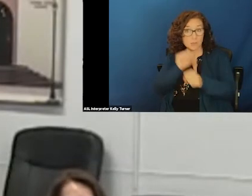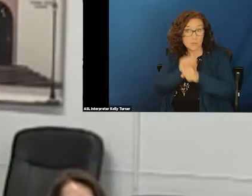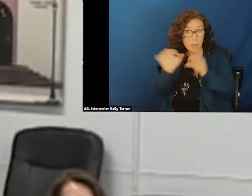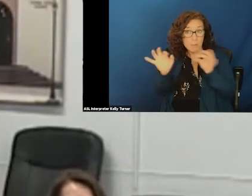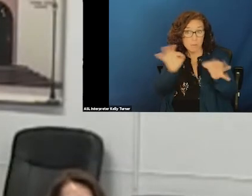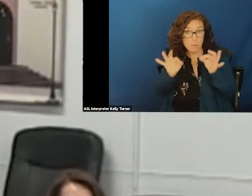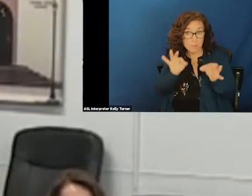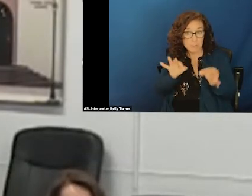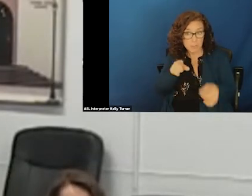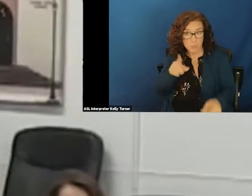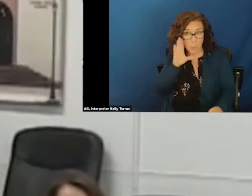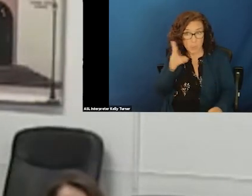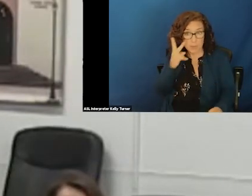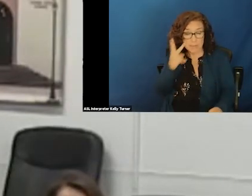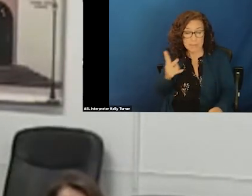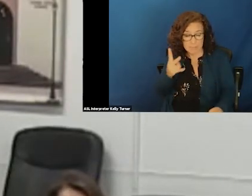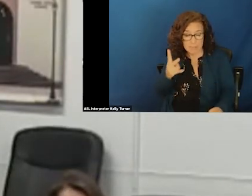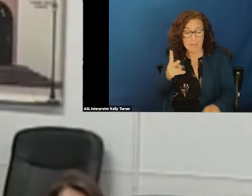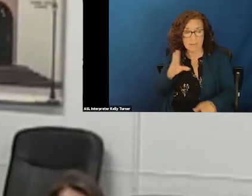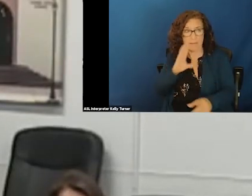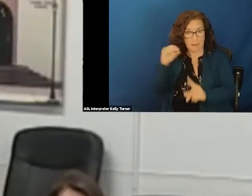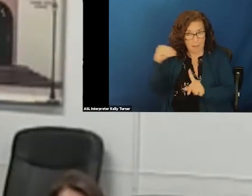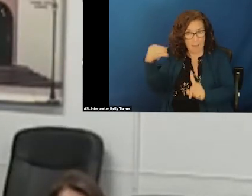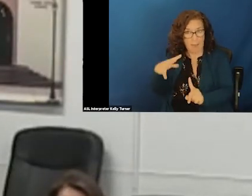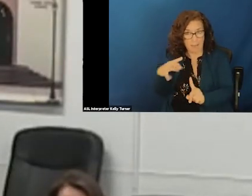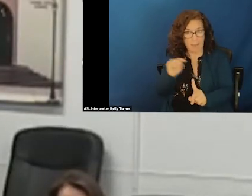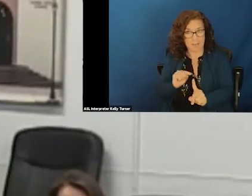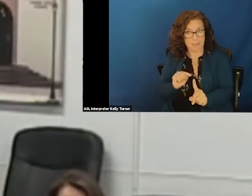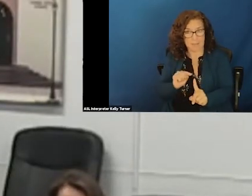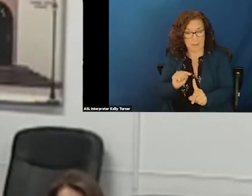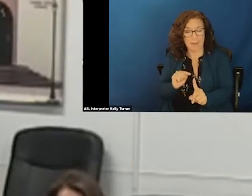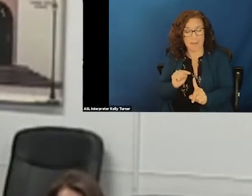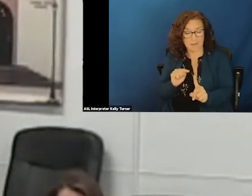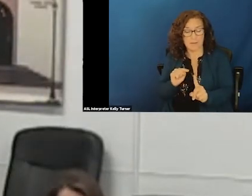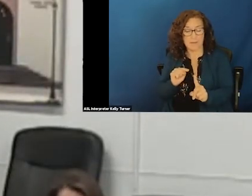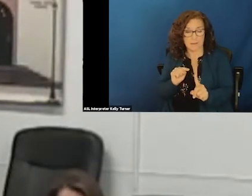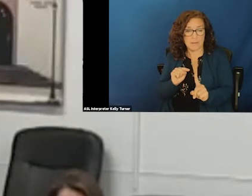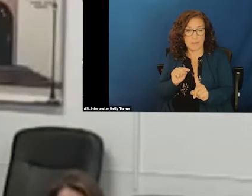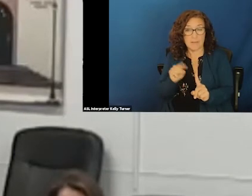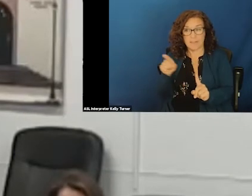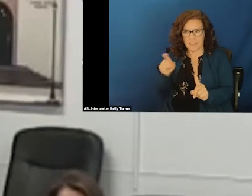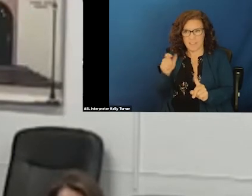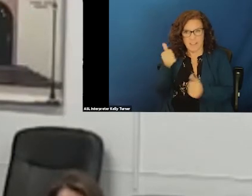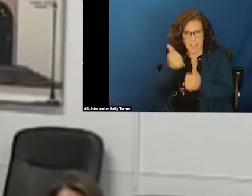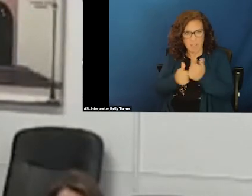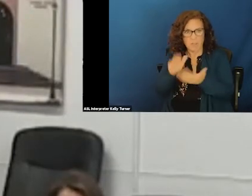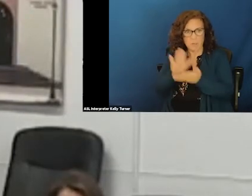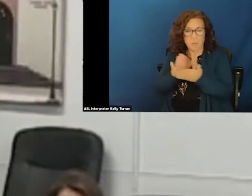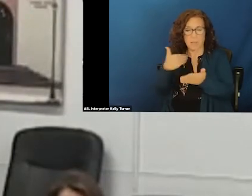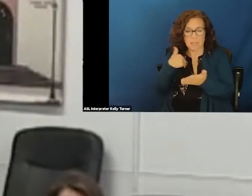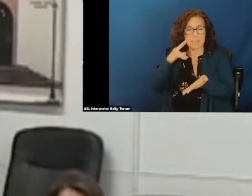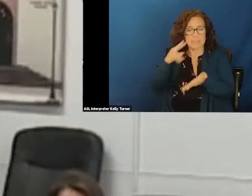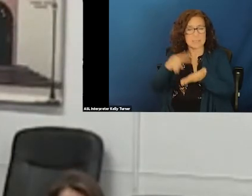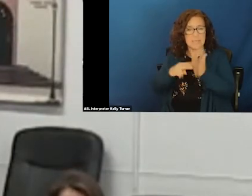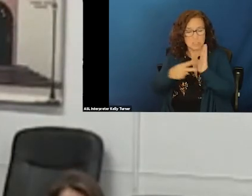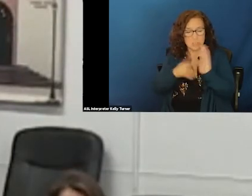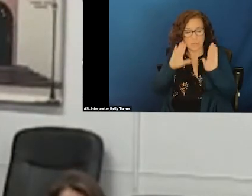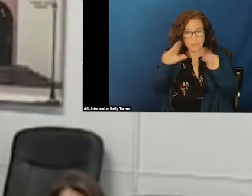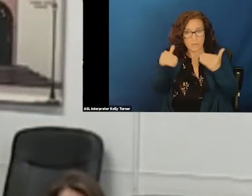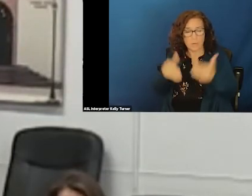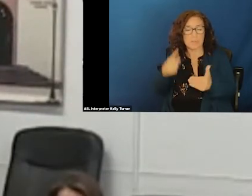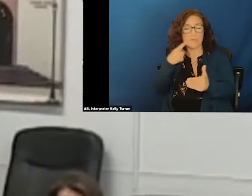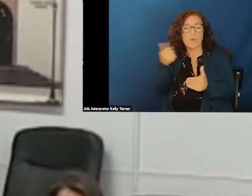every single school on the things that are all things student outcome, interventions, data analysis, the supports for teachers in order